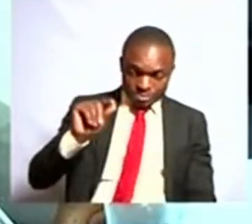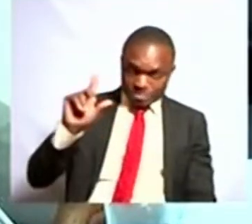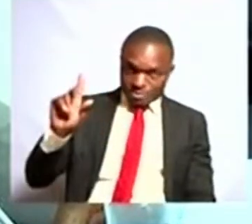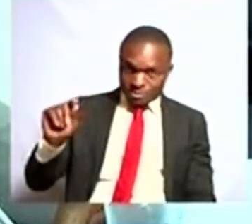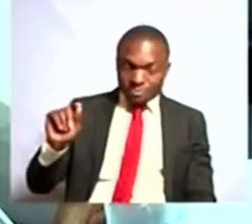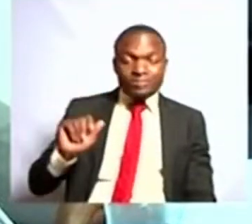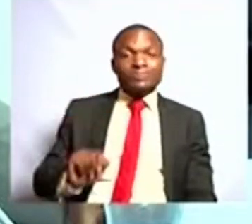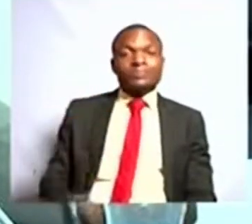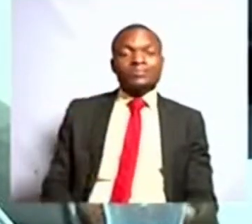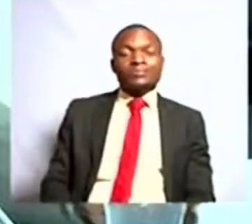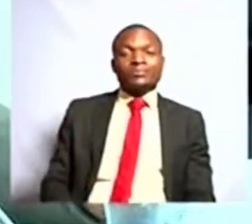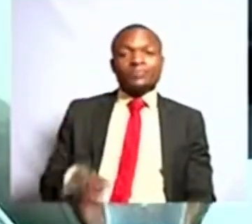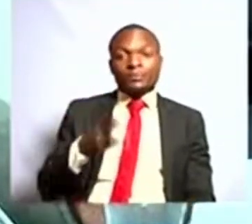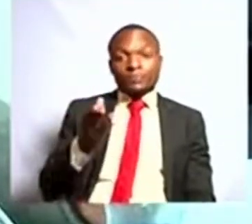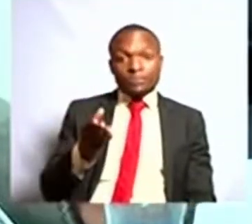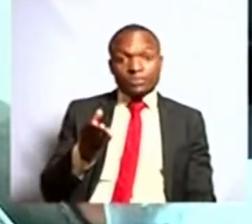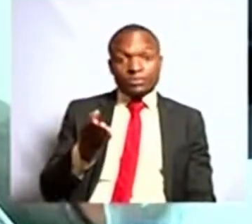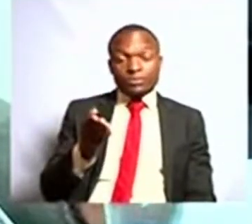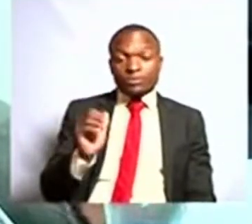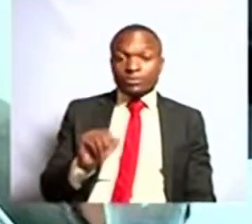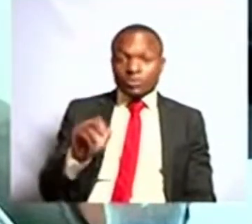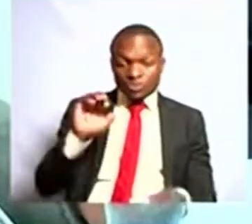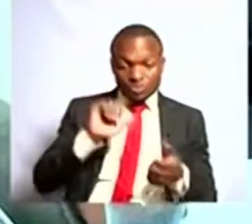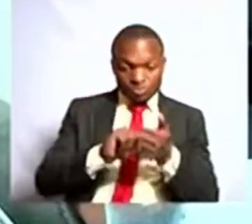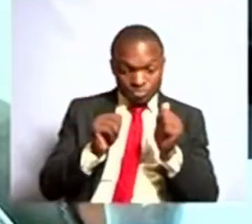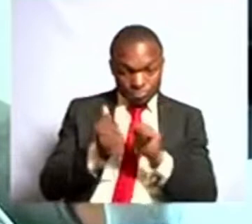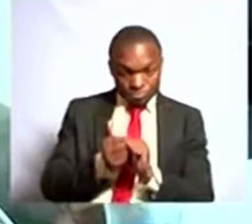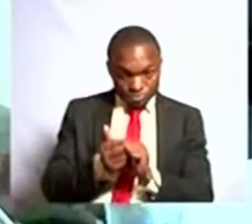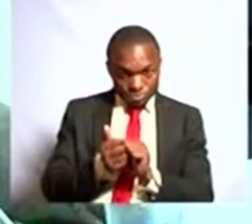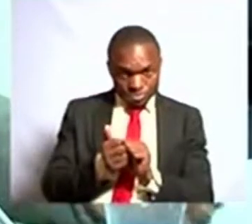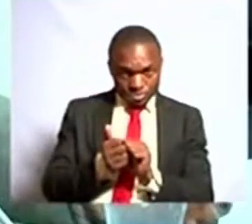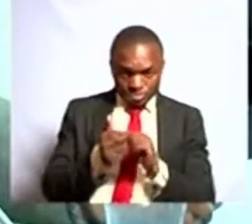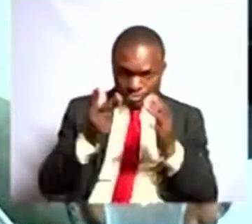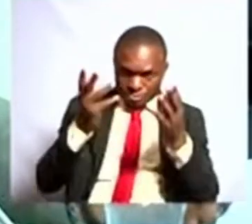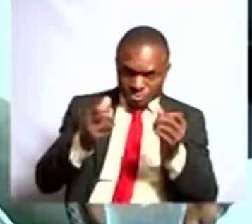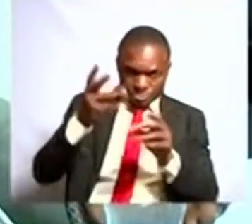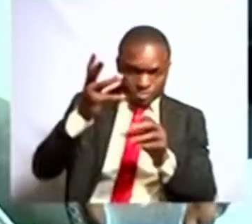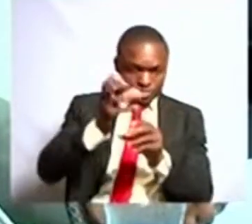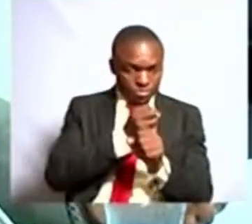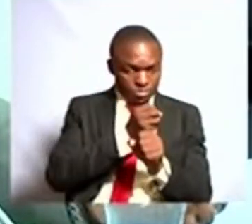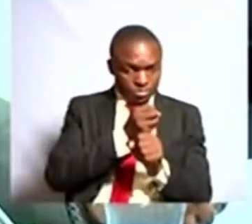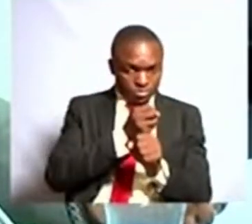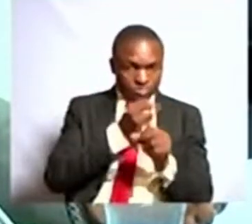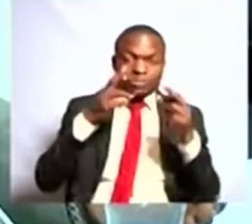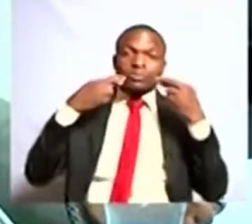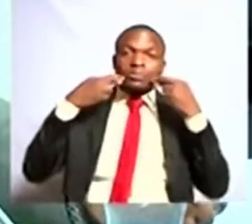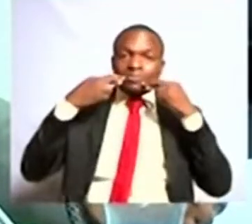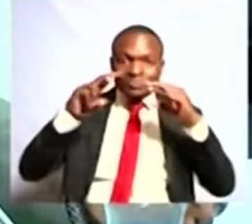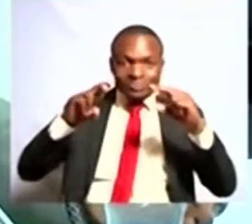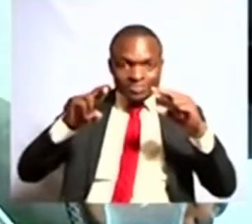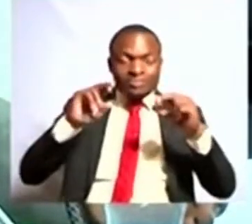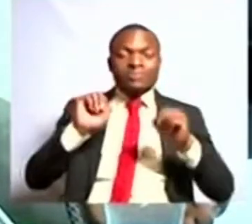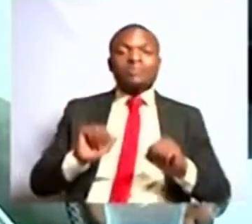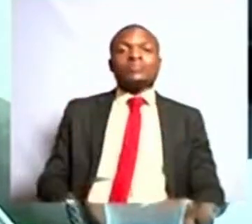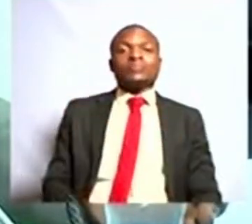So it was a double-edged sword. We want to achieve the results.